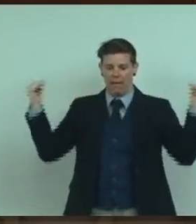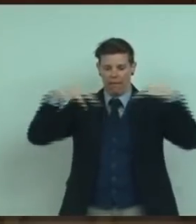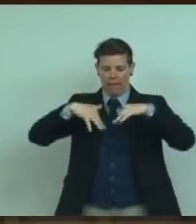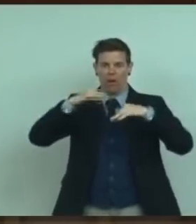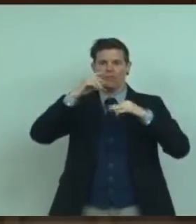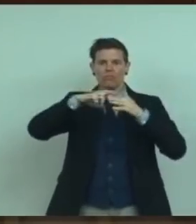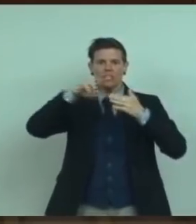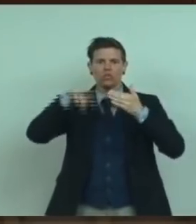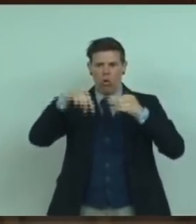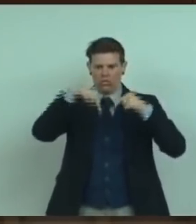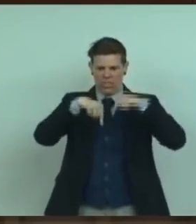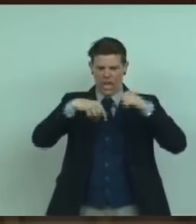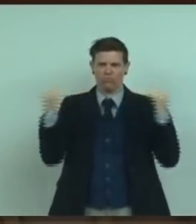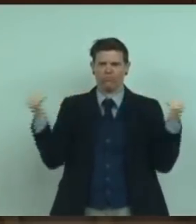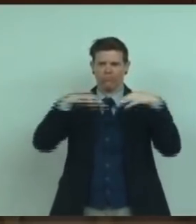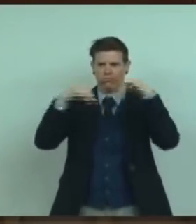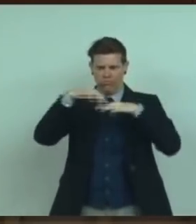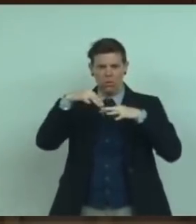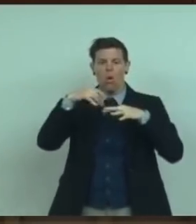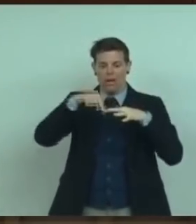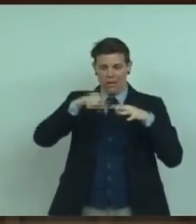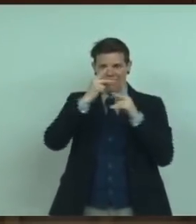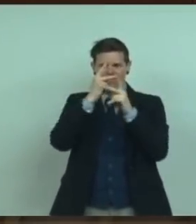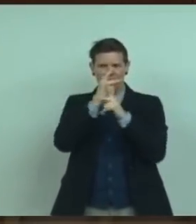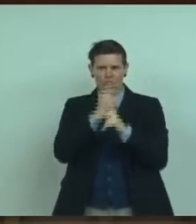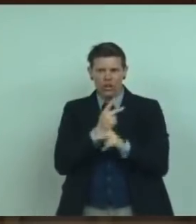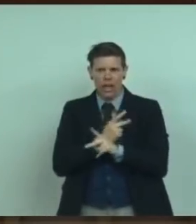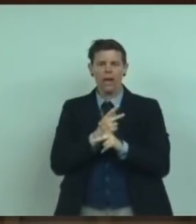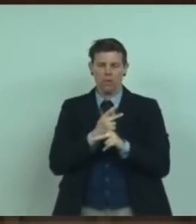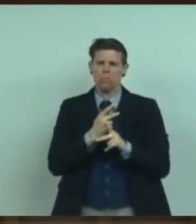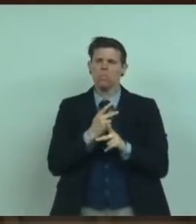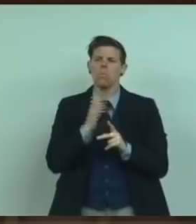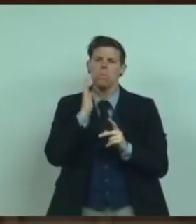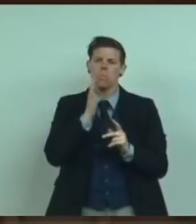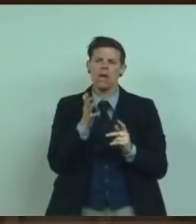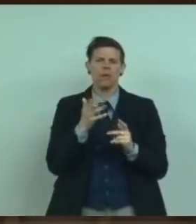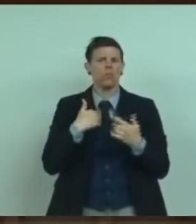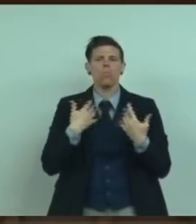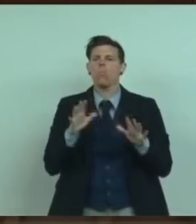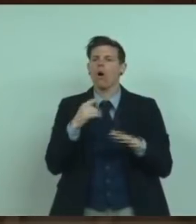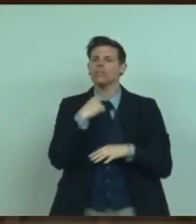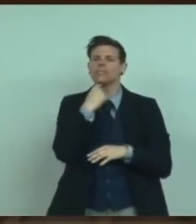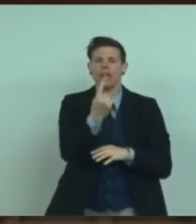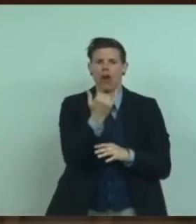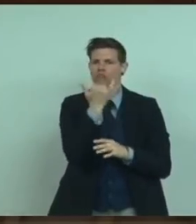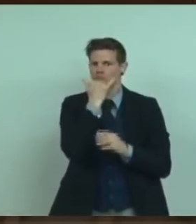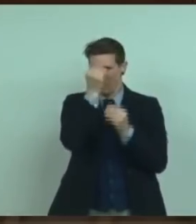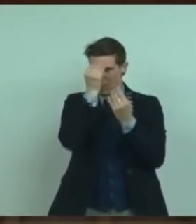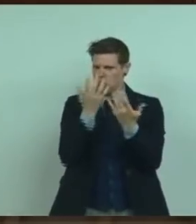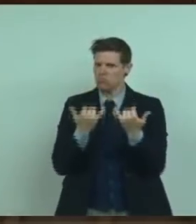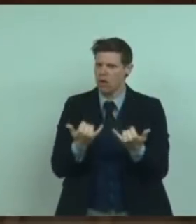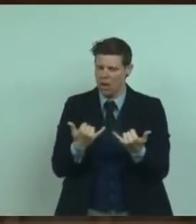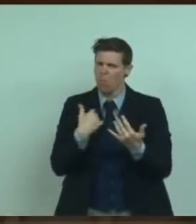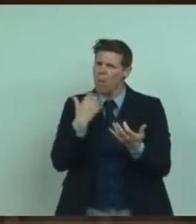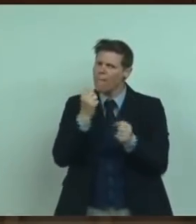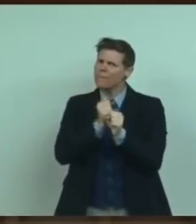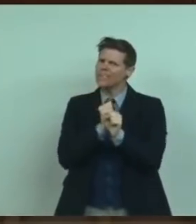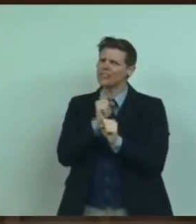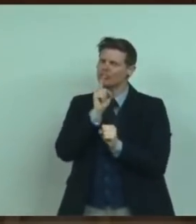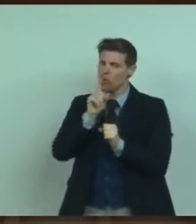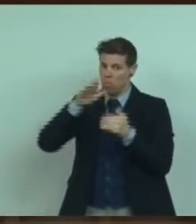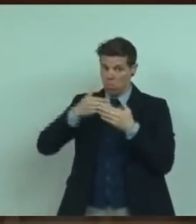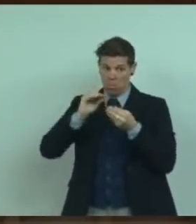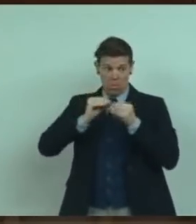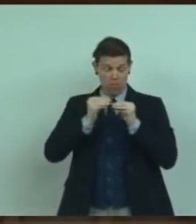don't want to do is give you information that is inaccurate, and I need to make sure that the numbers add up. But we are getting closer and closer to giving